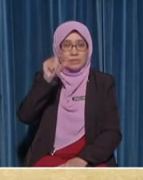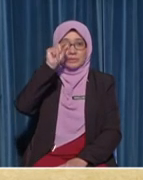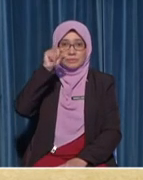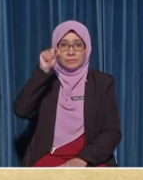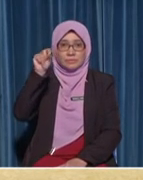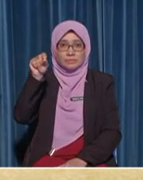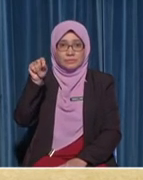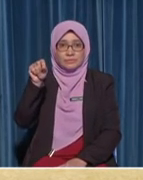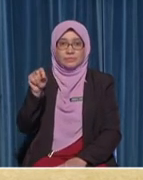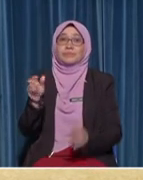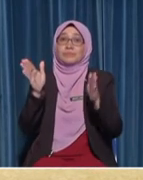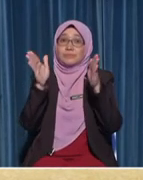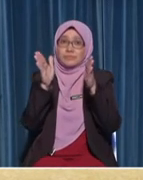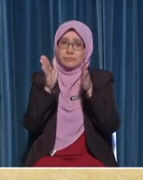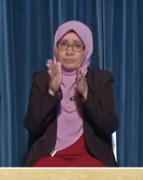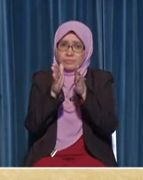small letters.